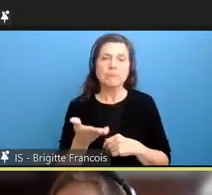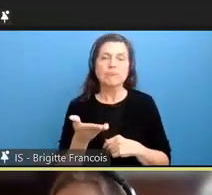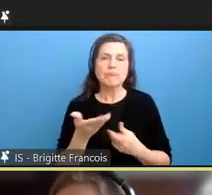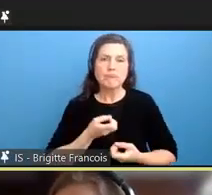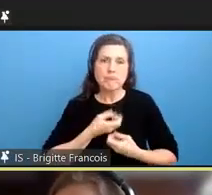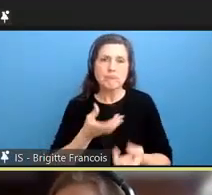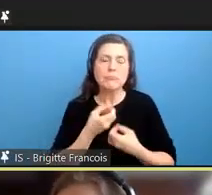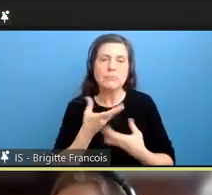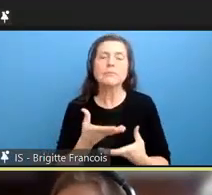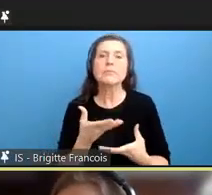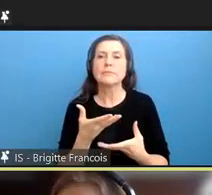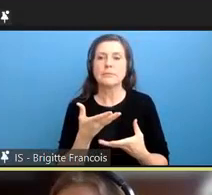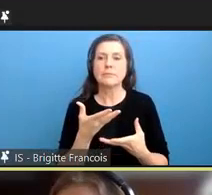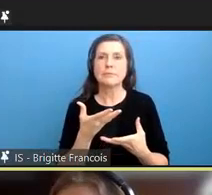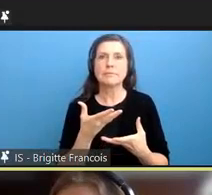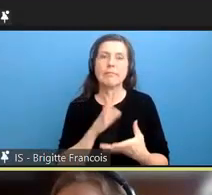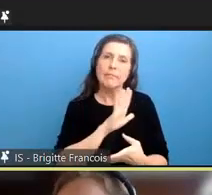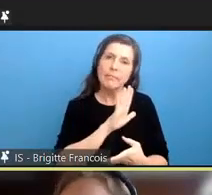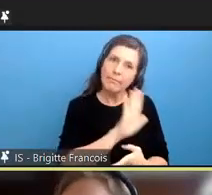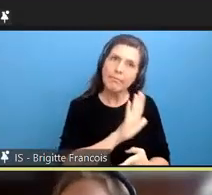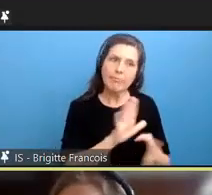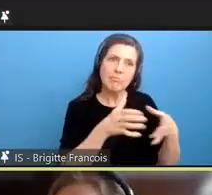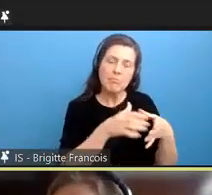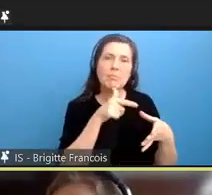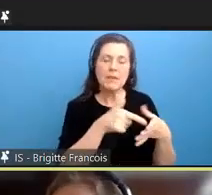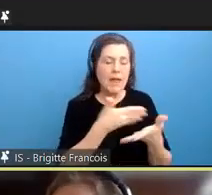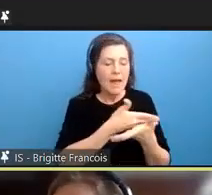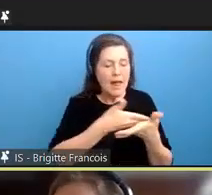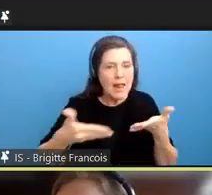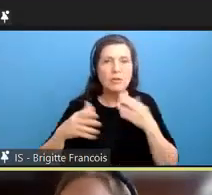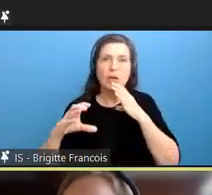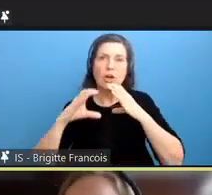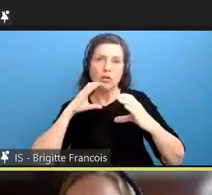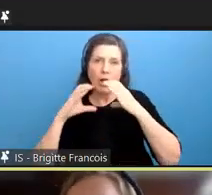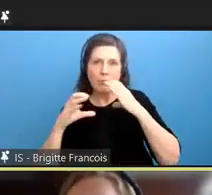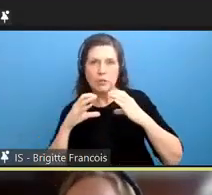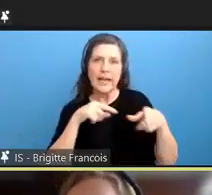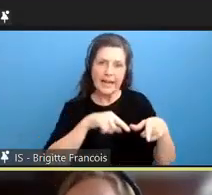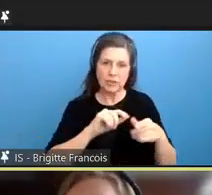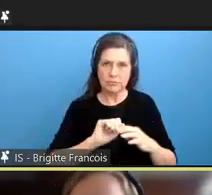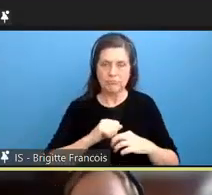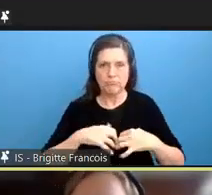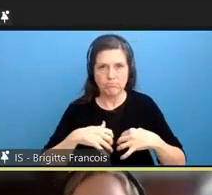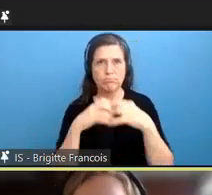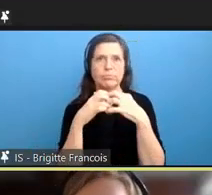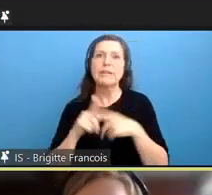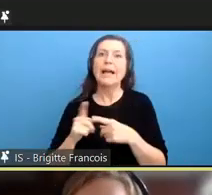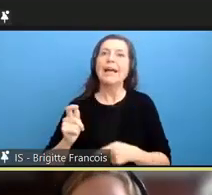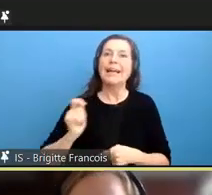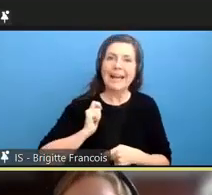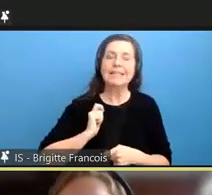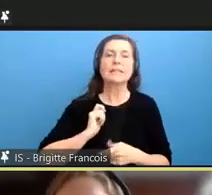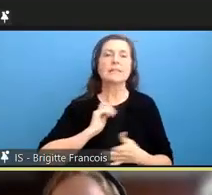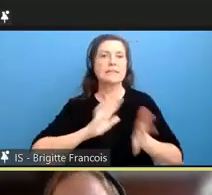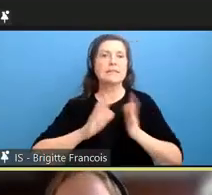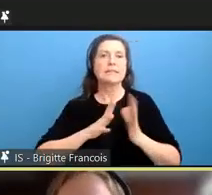about how they have a language and communication center and how they're making Kenyan Sign Language, teaching Kenyan Sign Language more